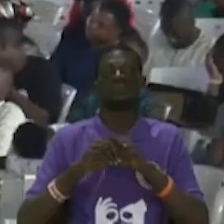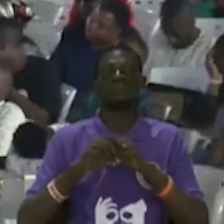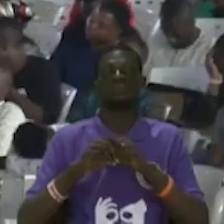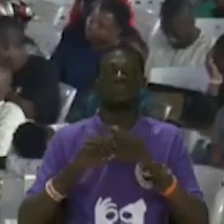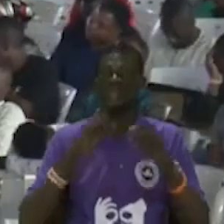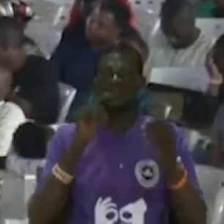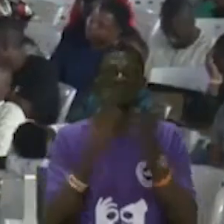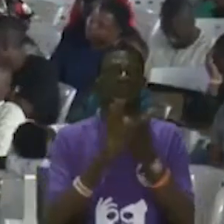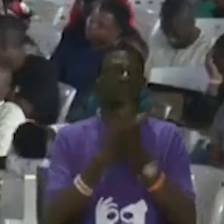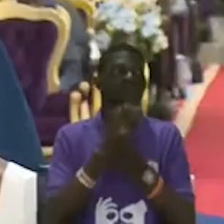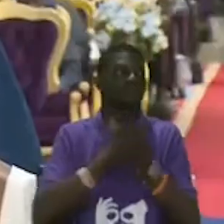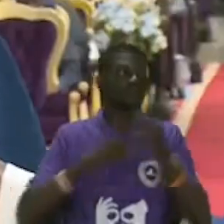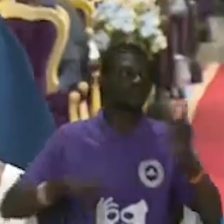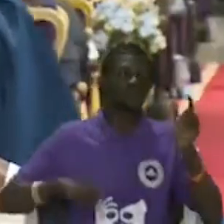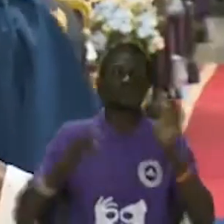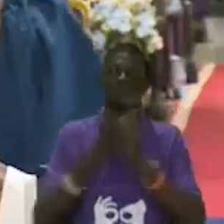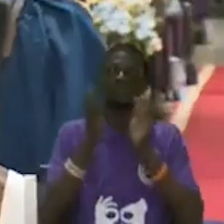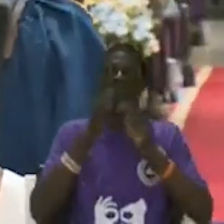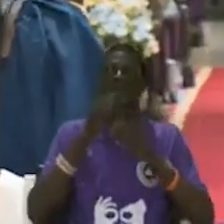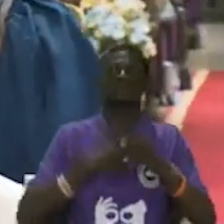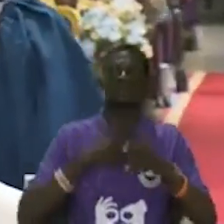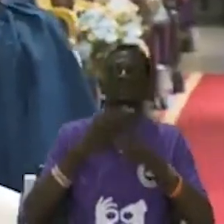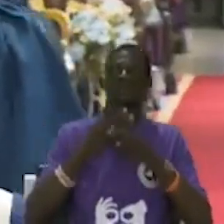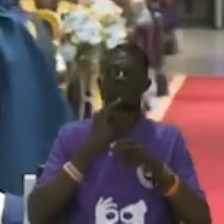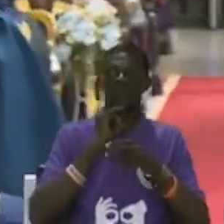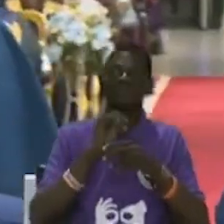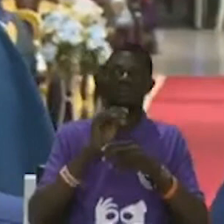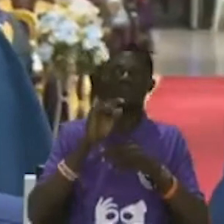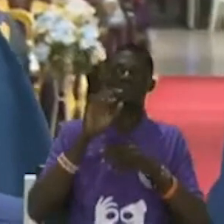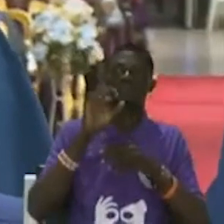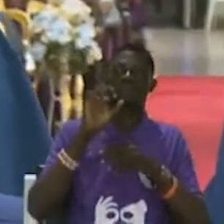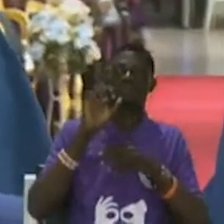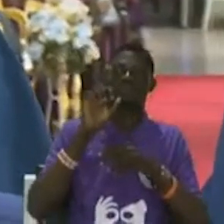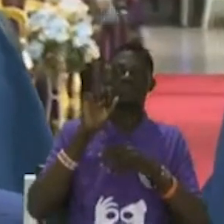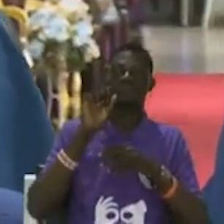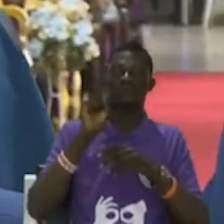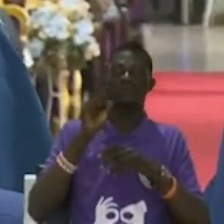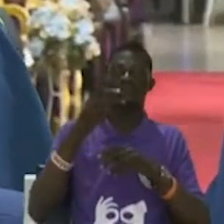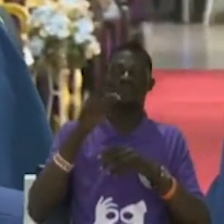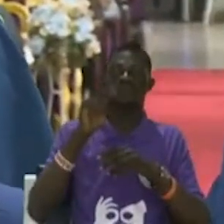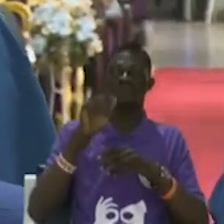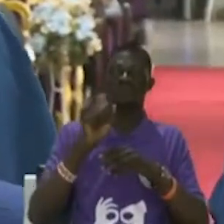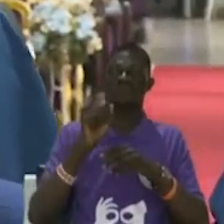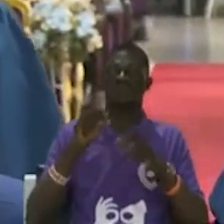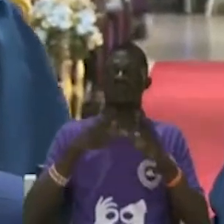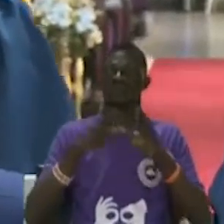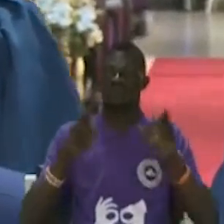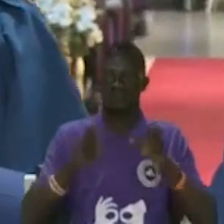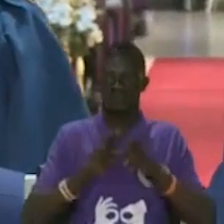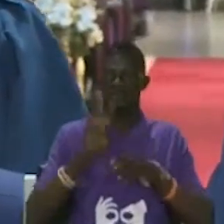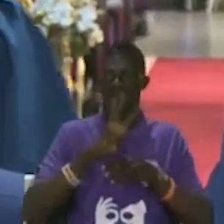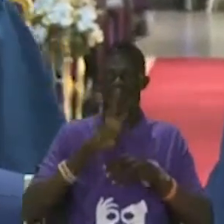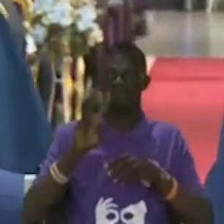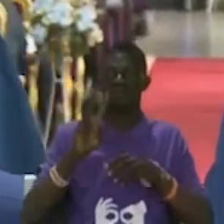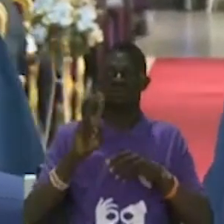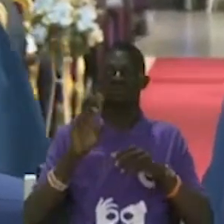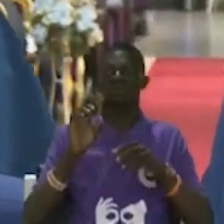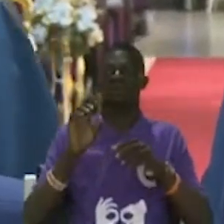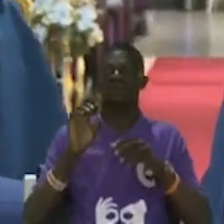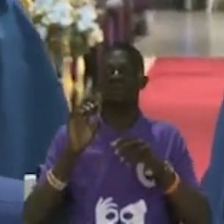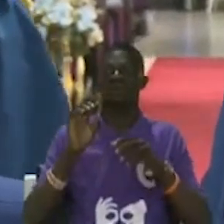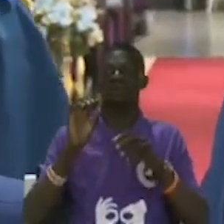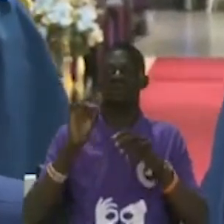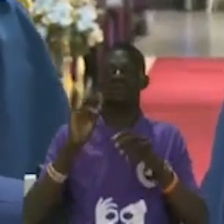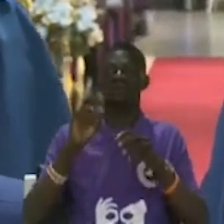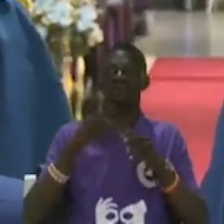Praise God. My name is Oluwashina Otobiloba from Region 42, Oyo Province 3. I want